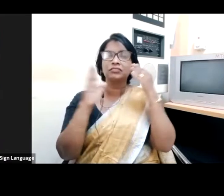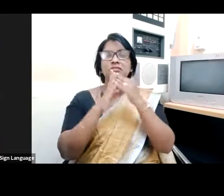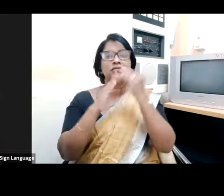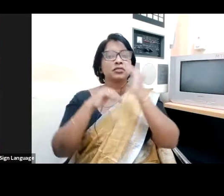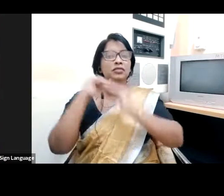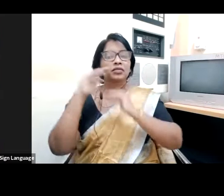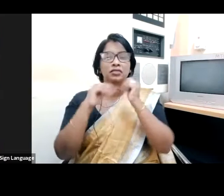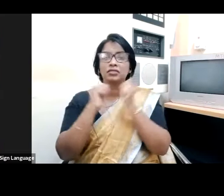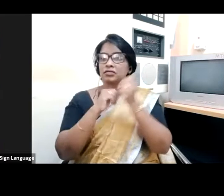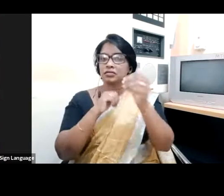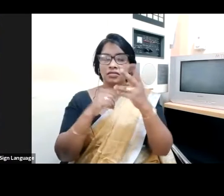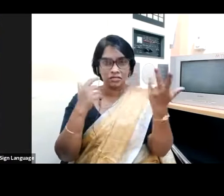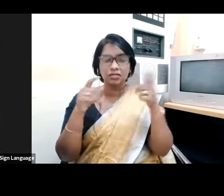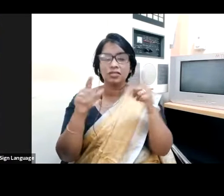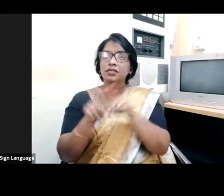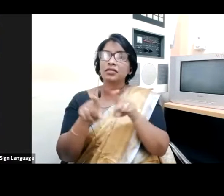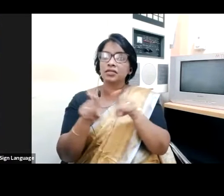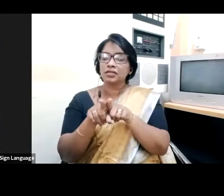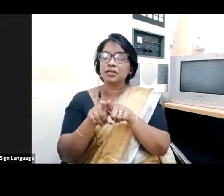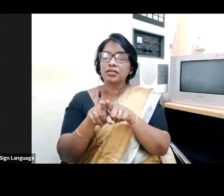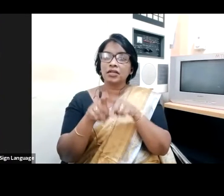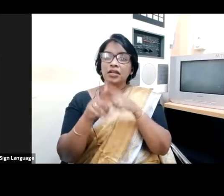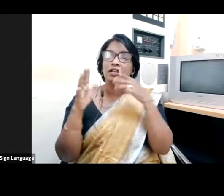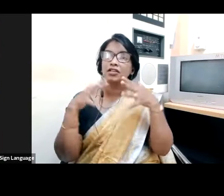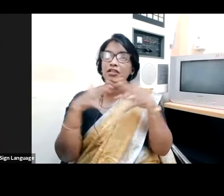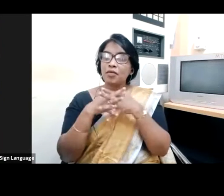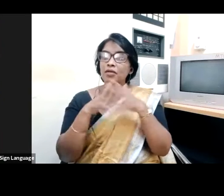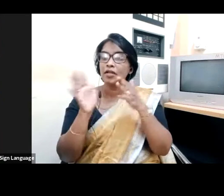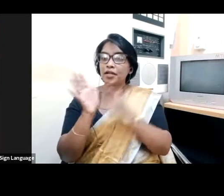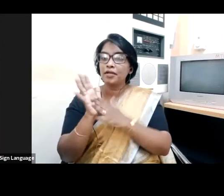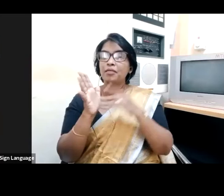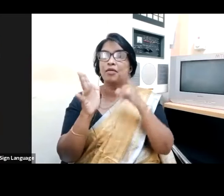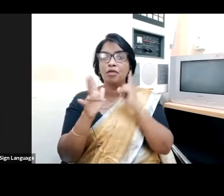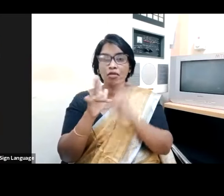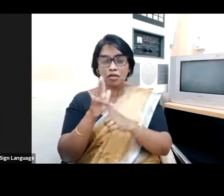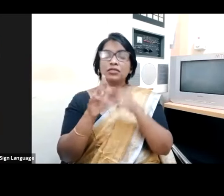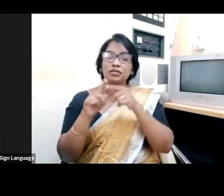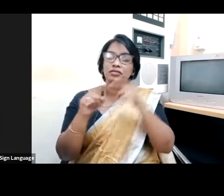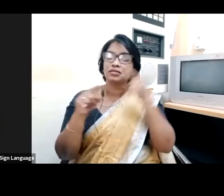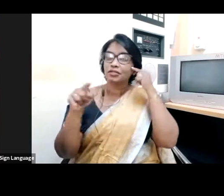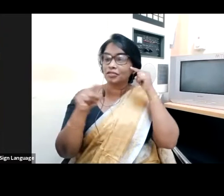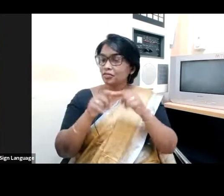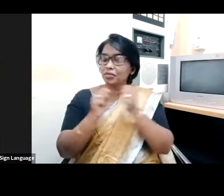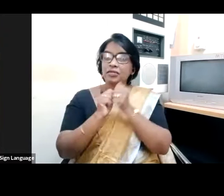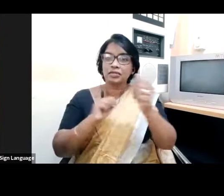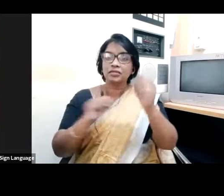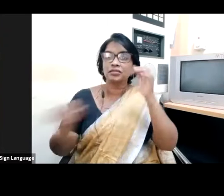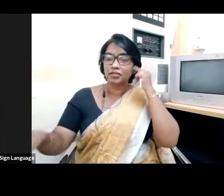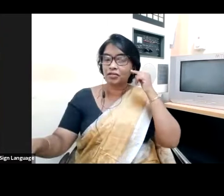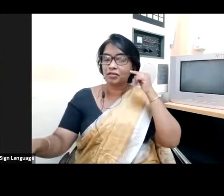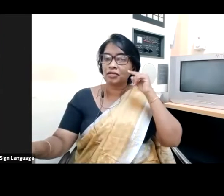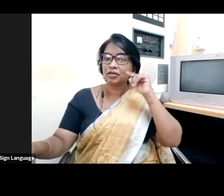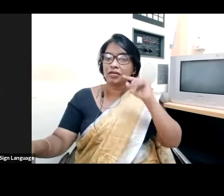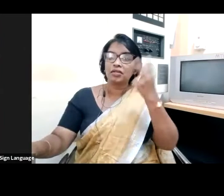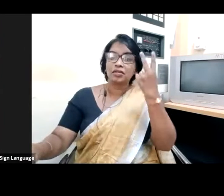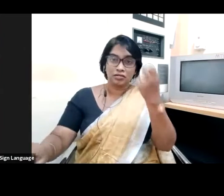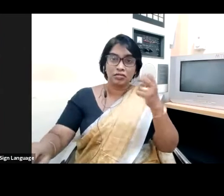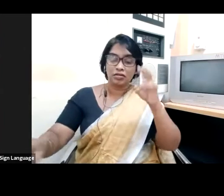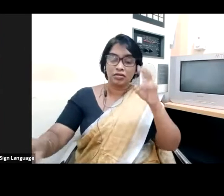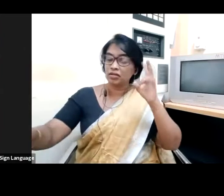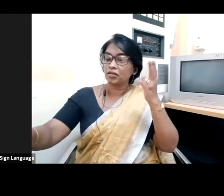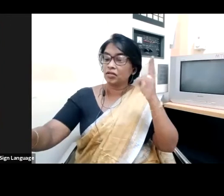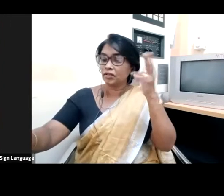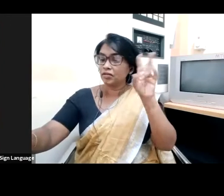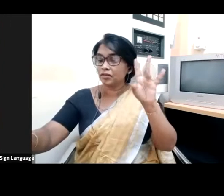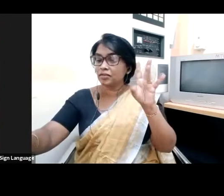to go. And the WMO warning that we are most likely to cross this by 2025, which